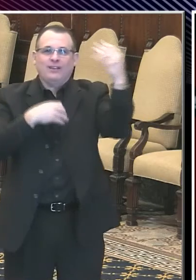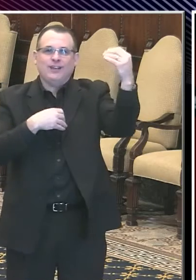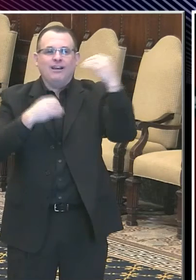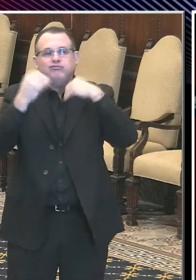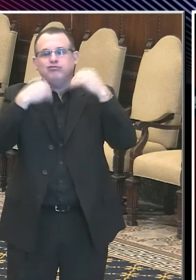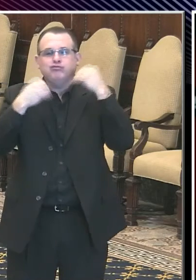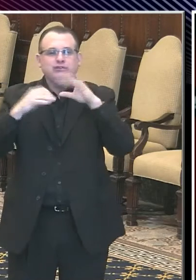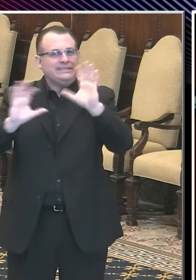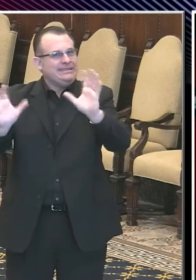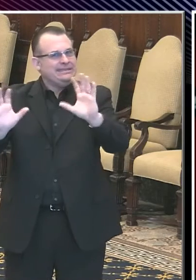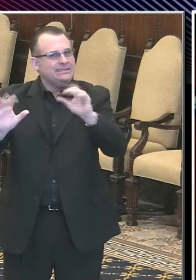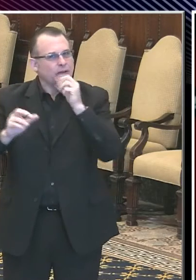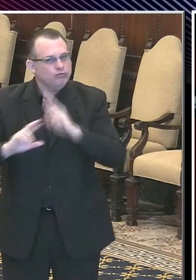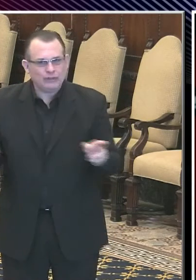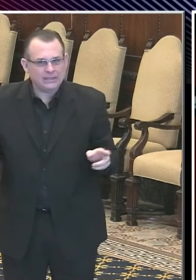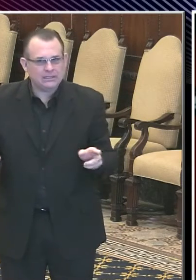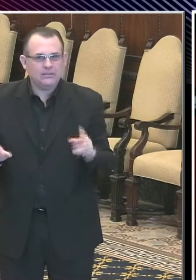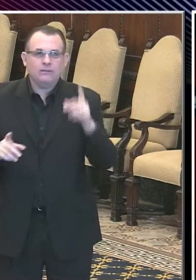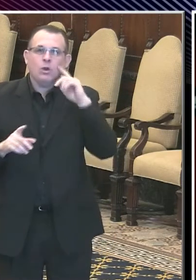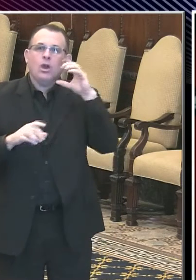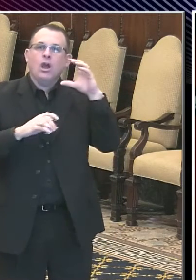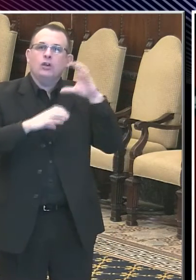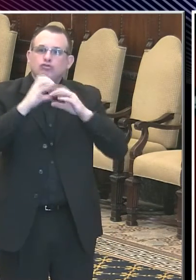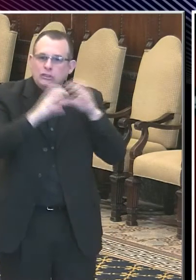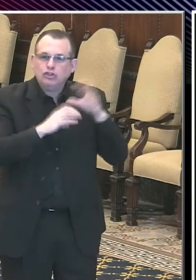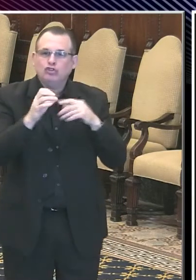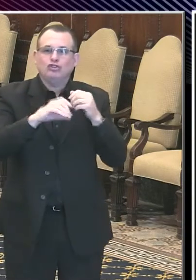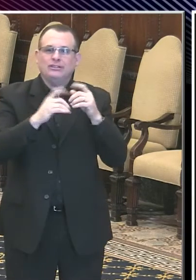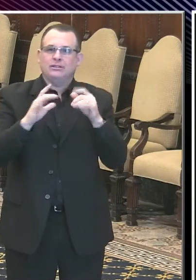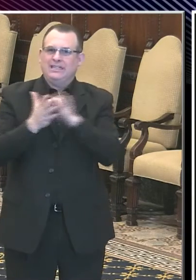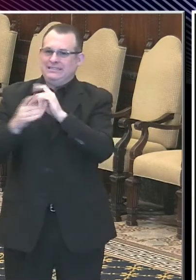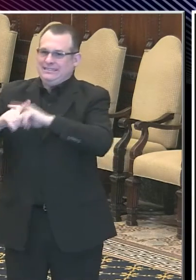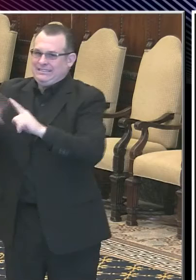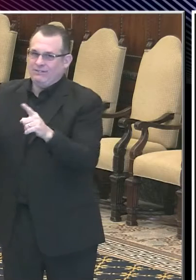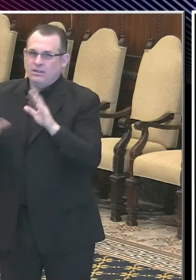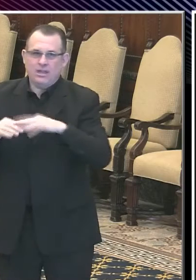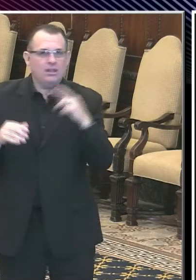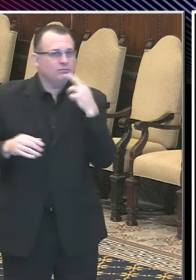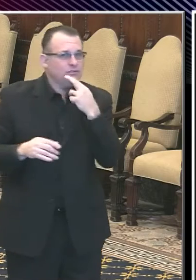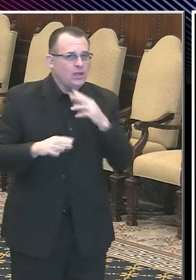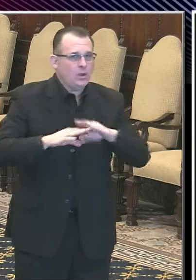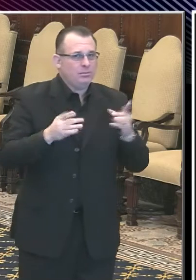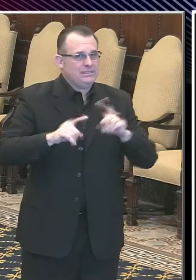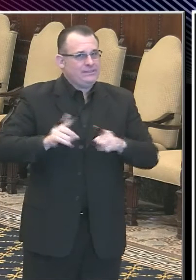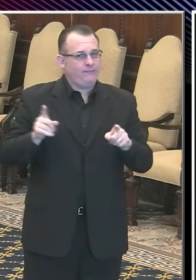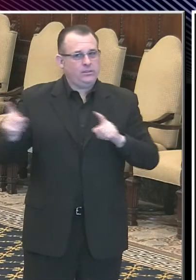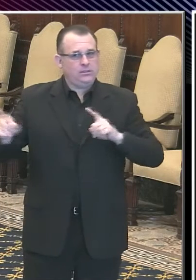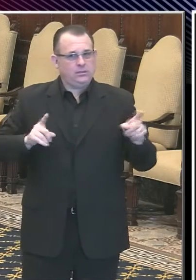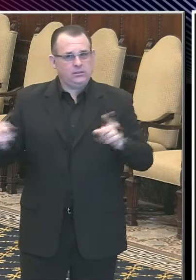we are from construction opening on Friday. All right. Thank you, Mayor. Thank you, everybody.